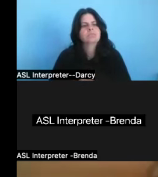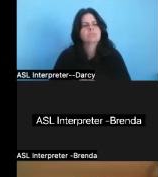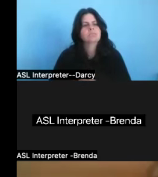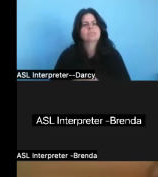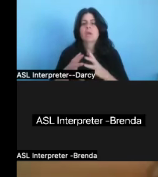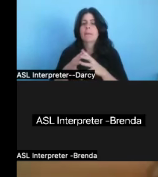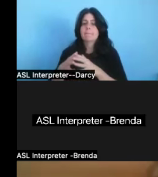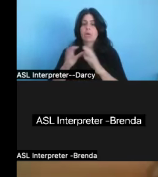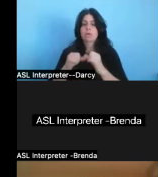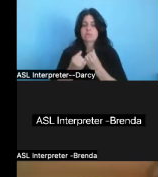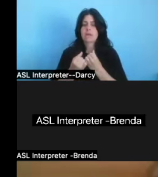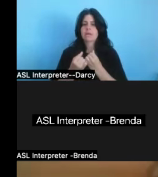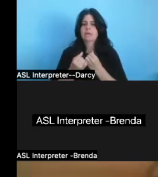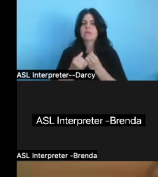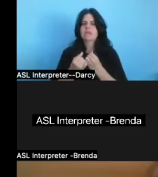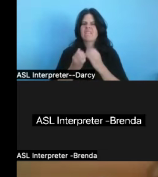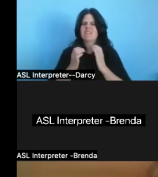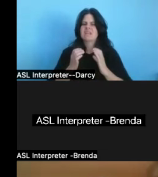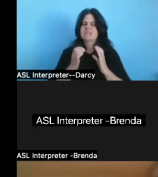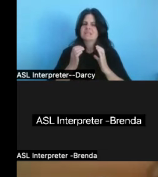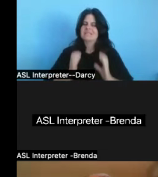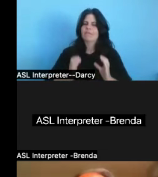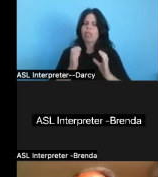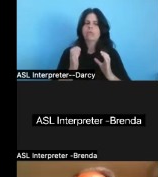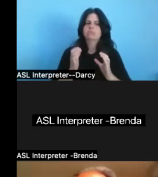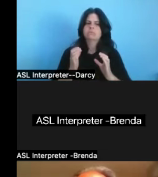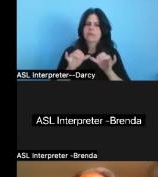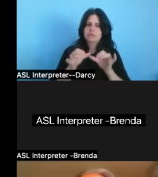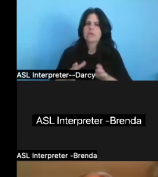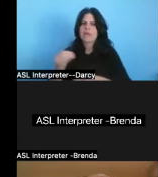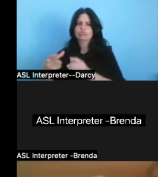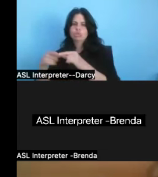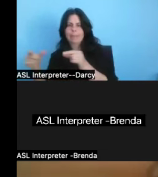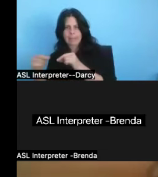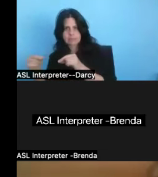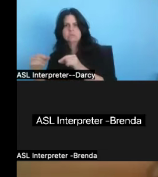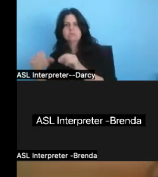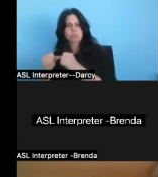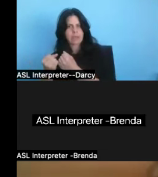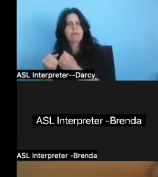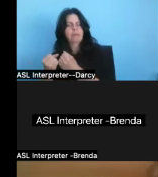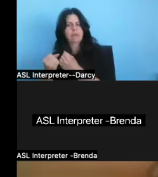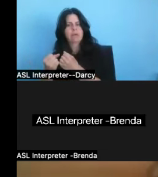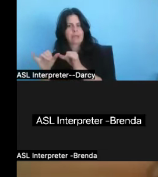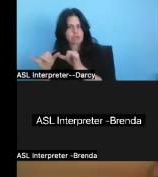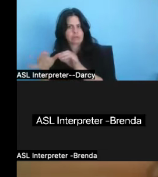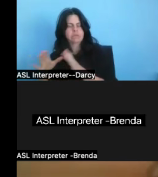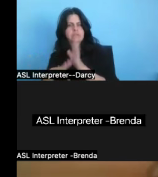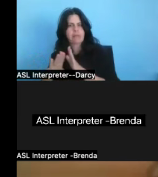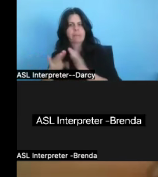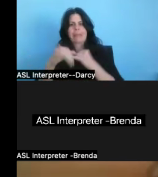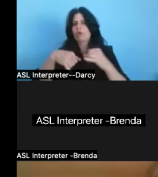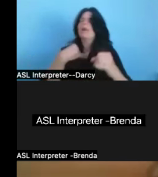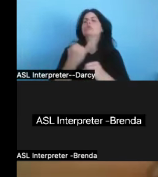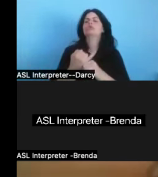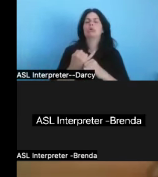The American Society of Civil Engineers, along with the Japan Society of Engineers, developed a international